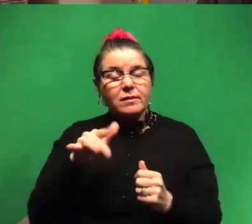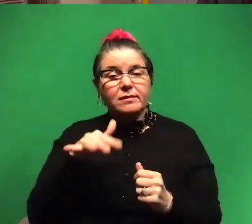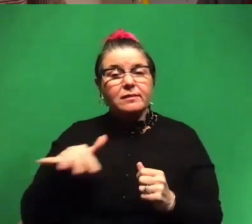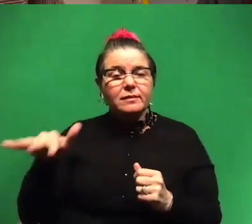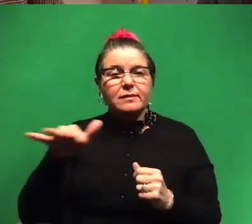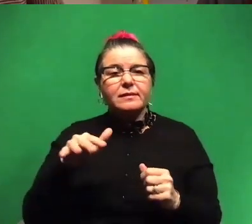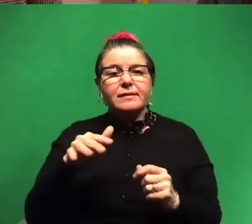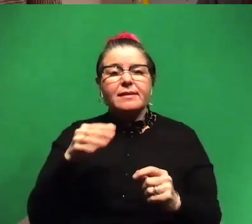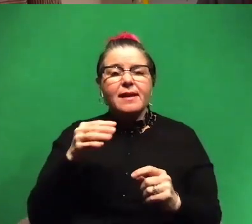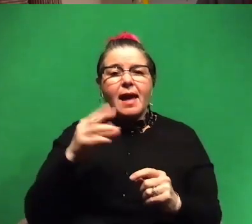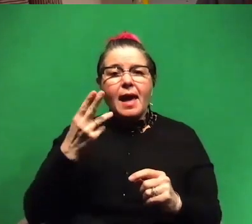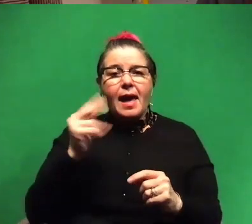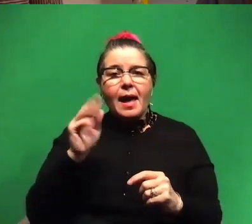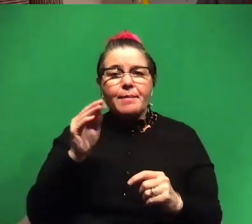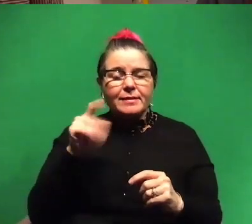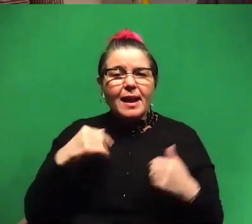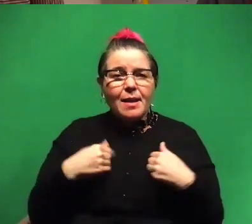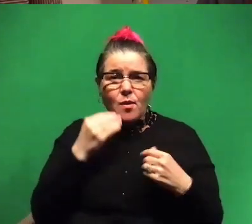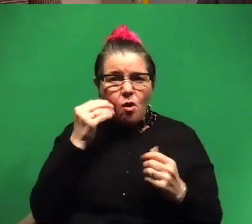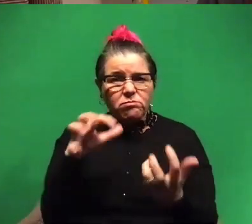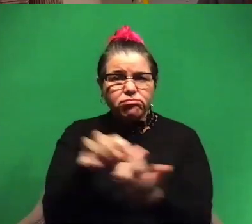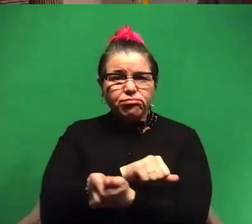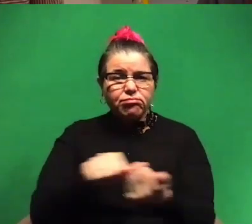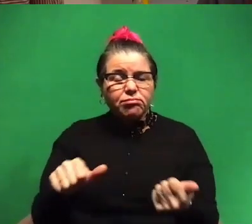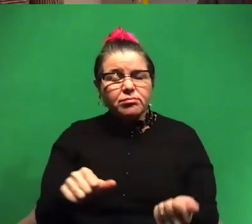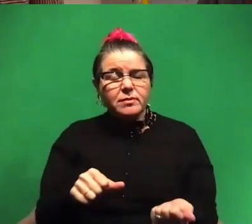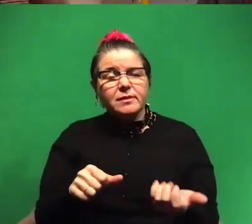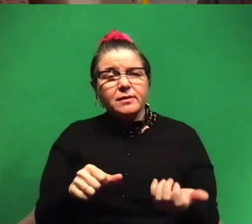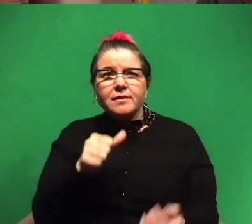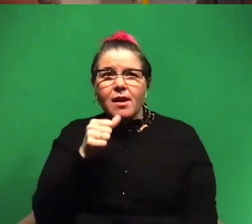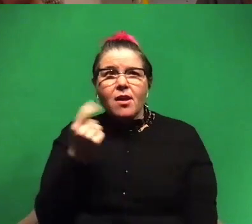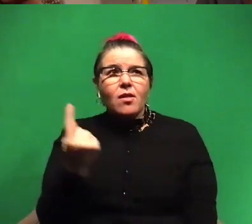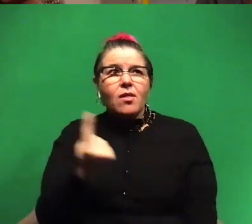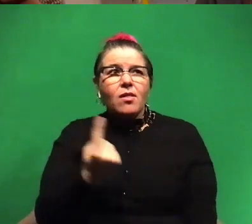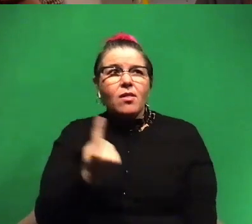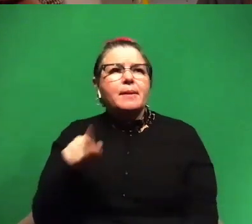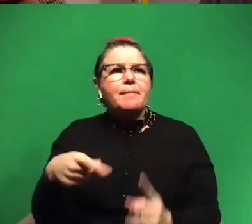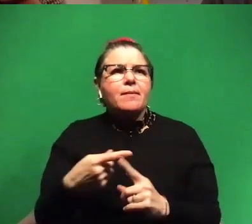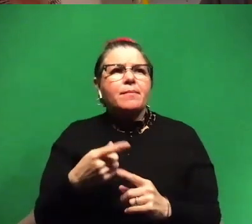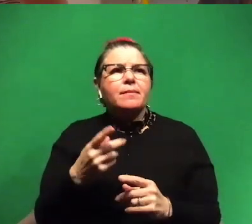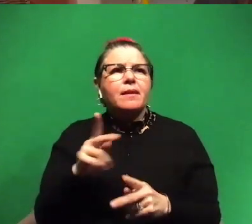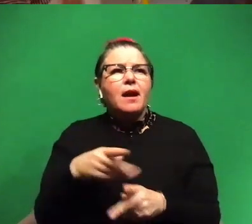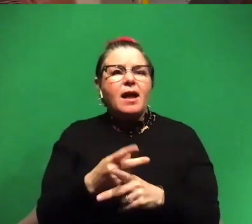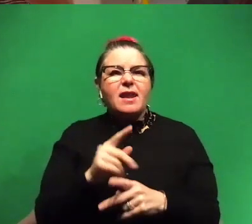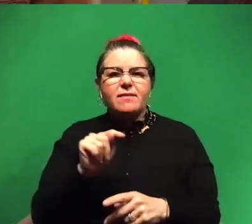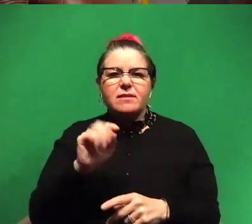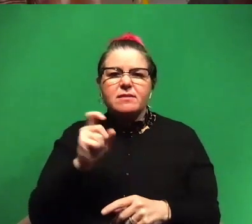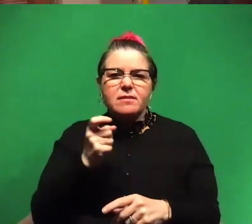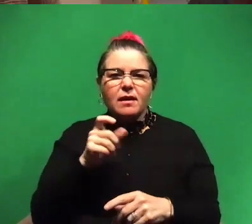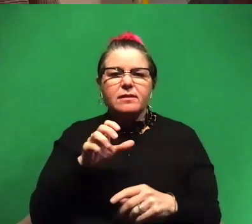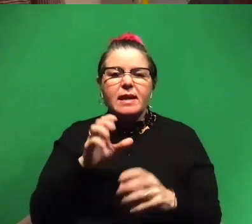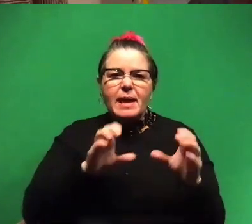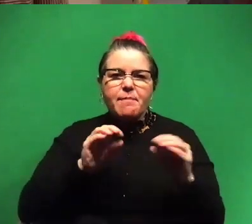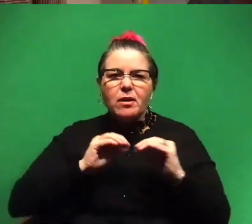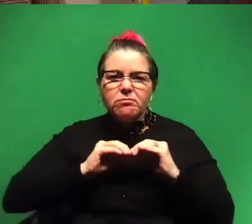habitat destruction, right? So it's not always just about the kind of toxic chemicals that are introduced